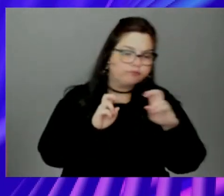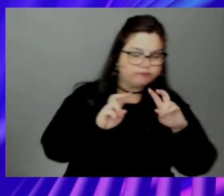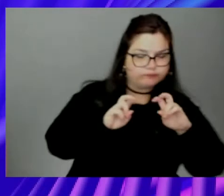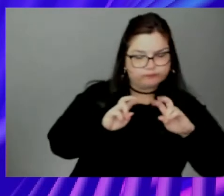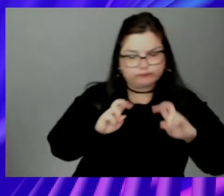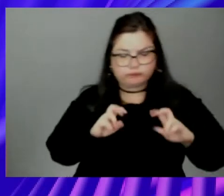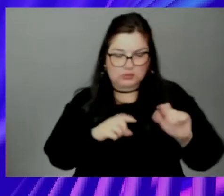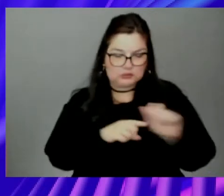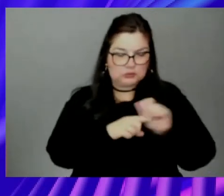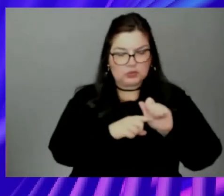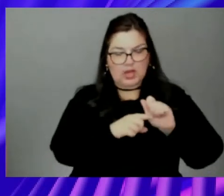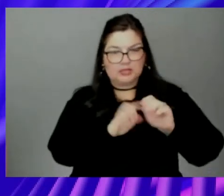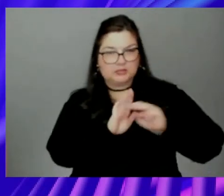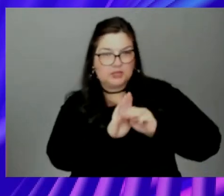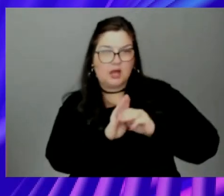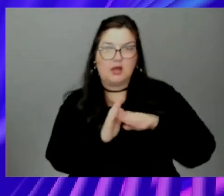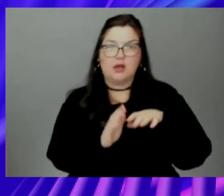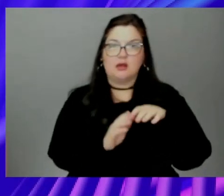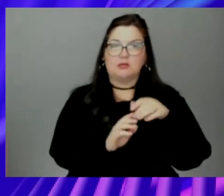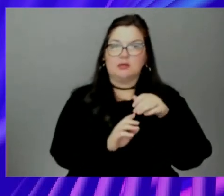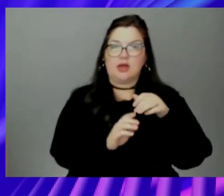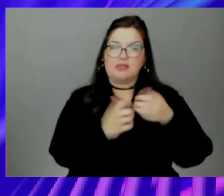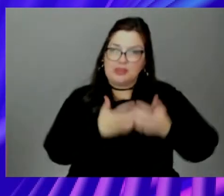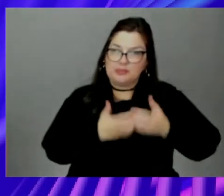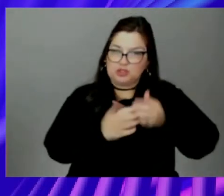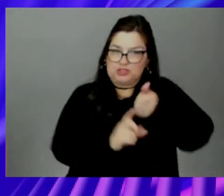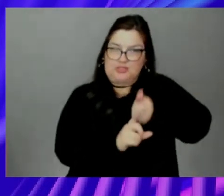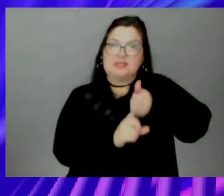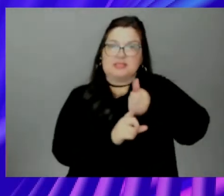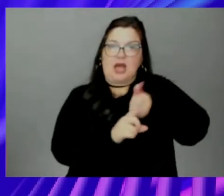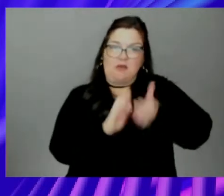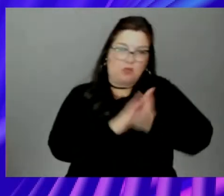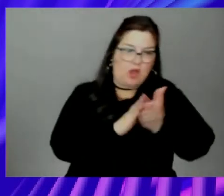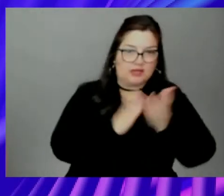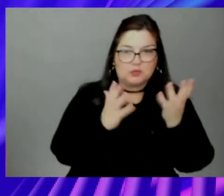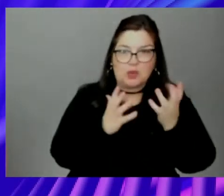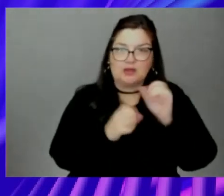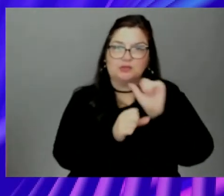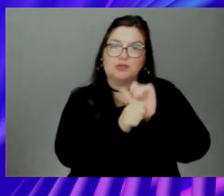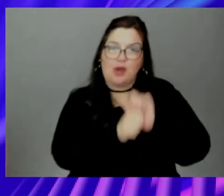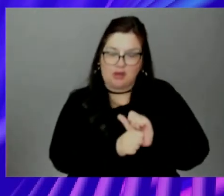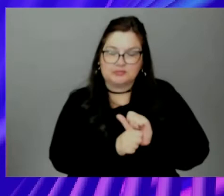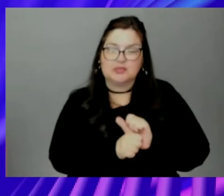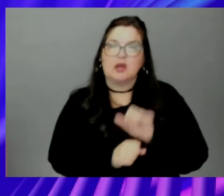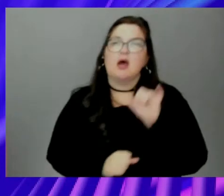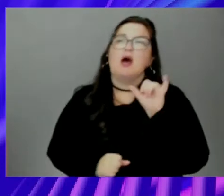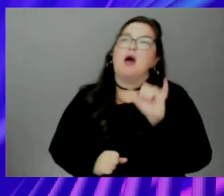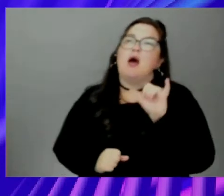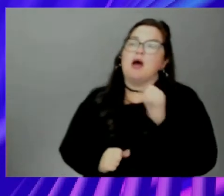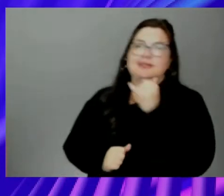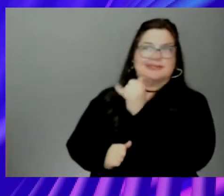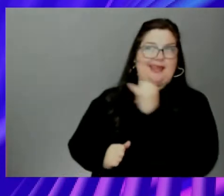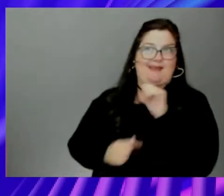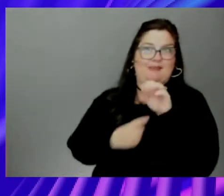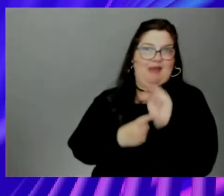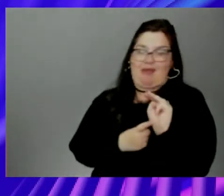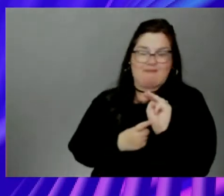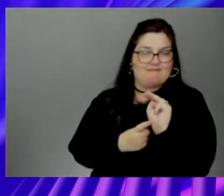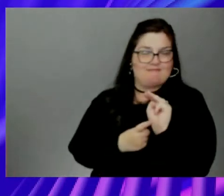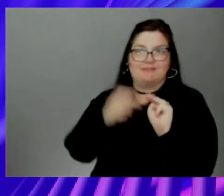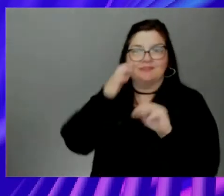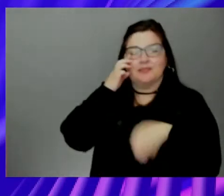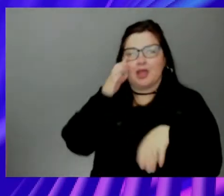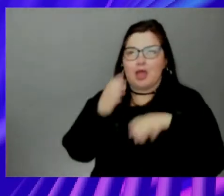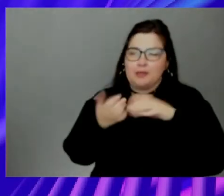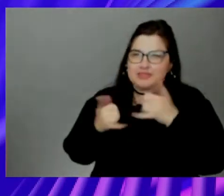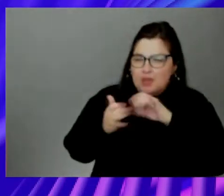machine on which the job is actually running. Cool. So like I'm on this learning journey for machine learning, right? And